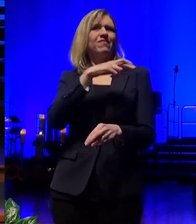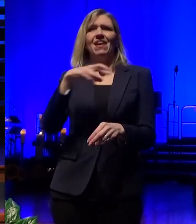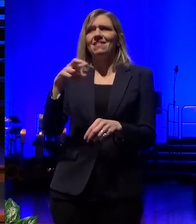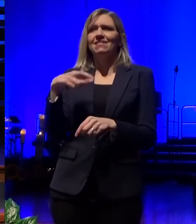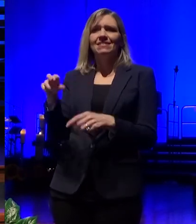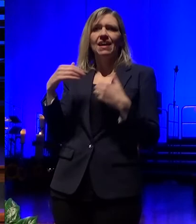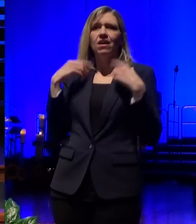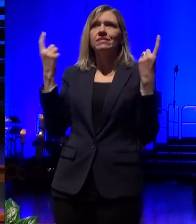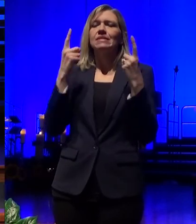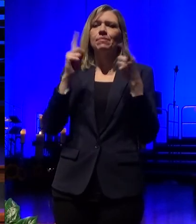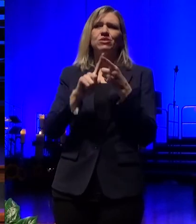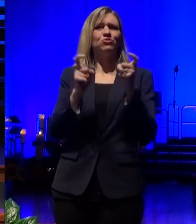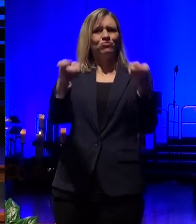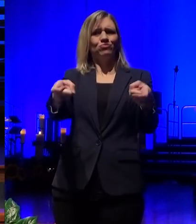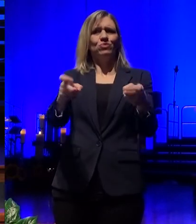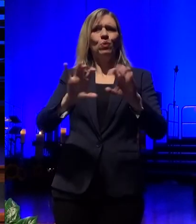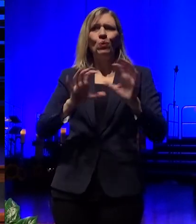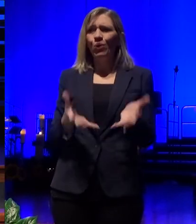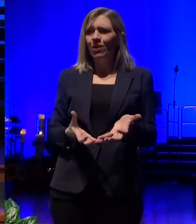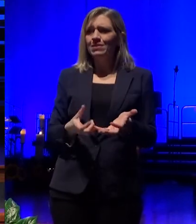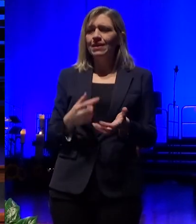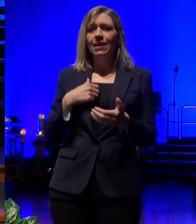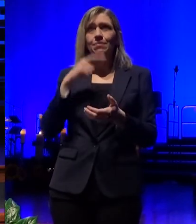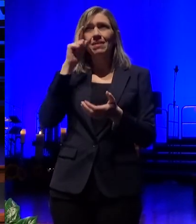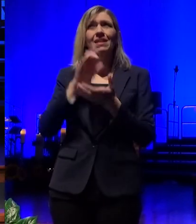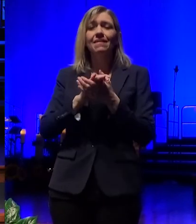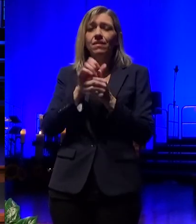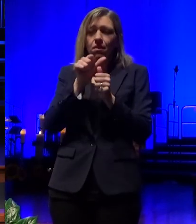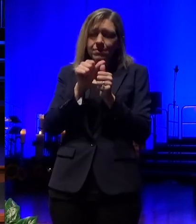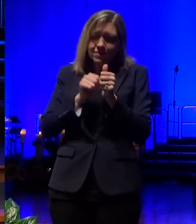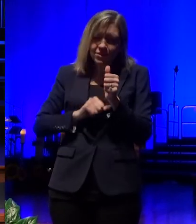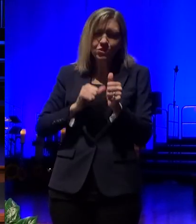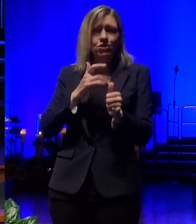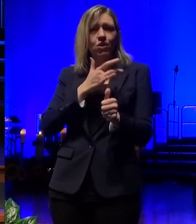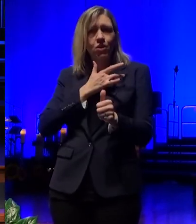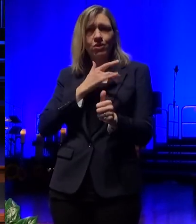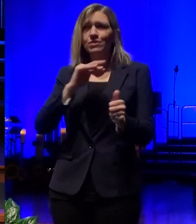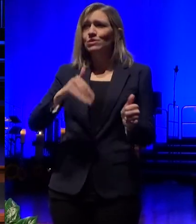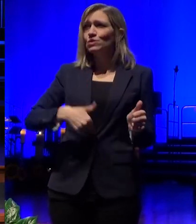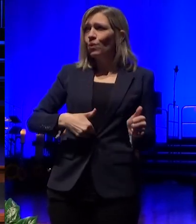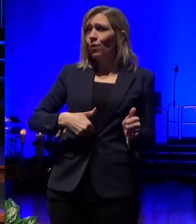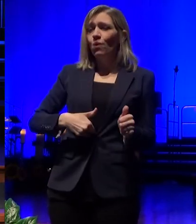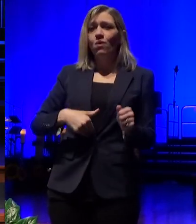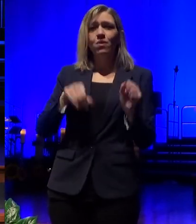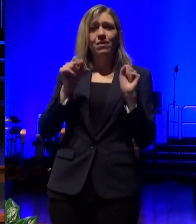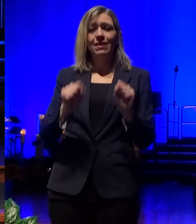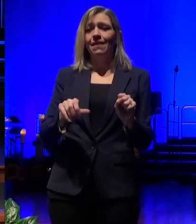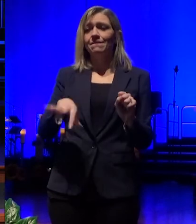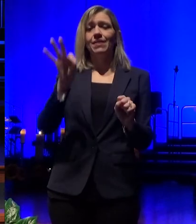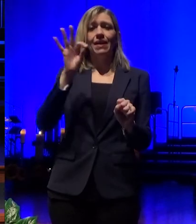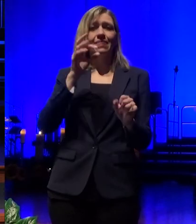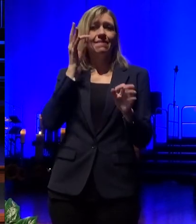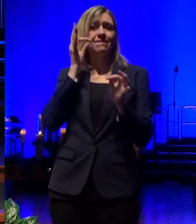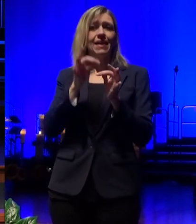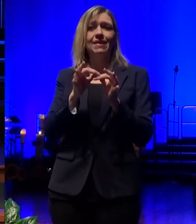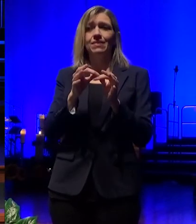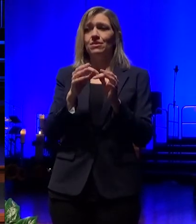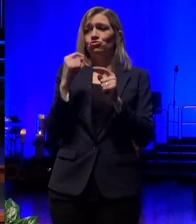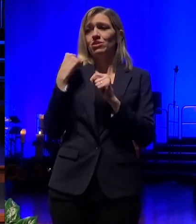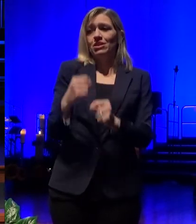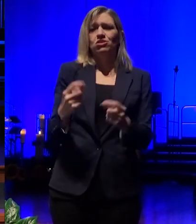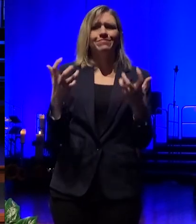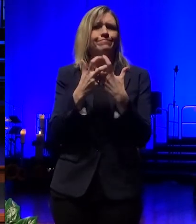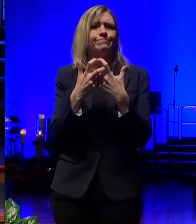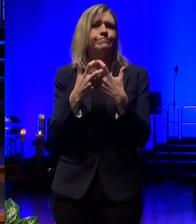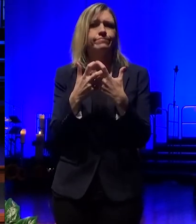to give to the world. My belief is that every heart and every soul should find the faith tradition that most serves them. And